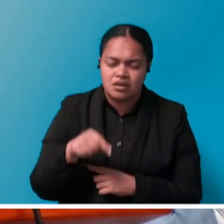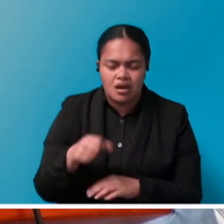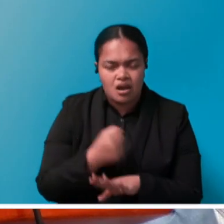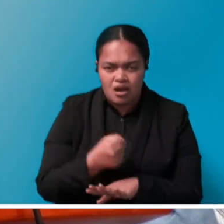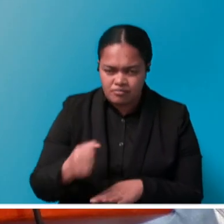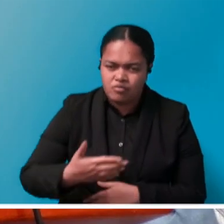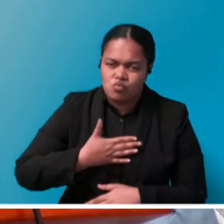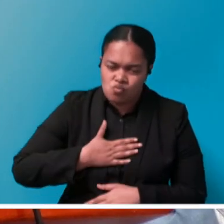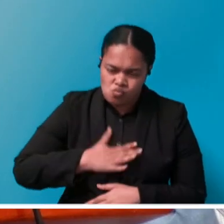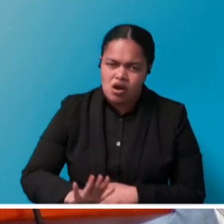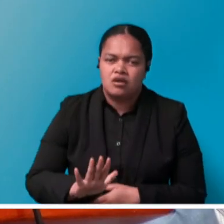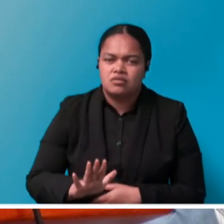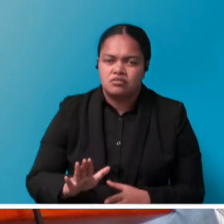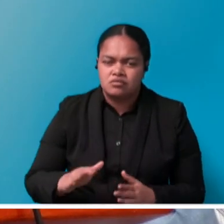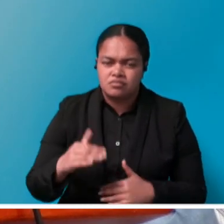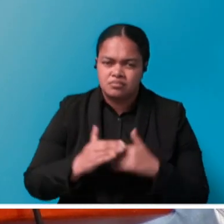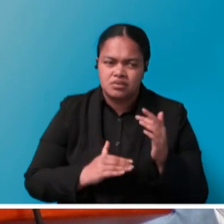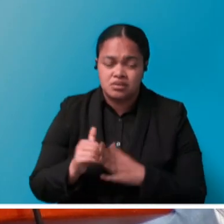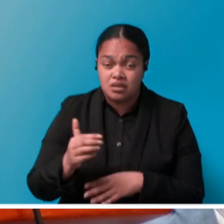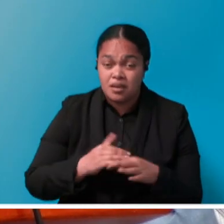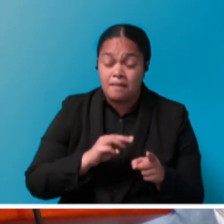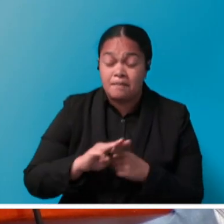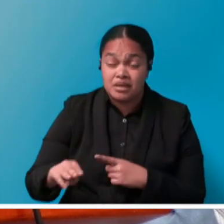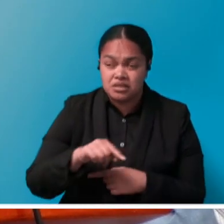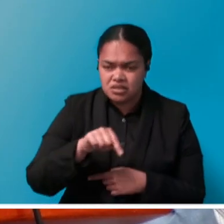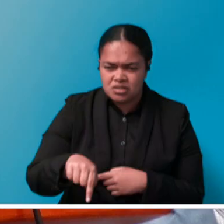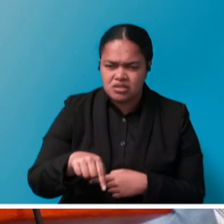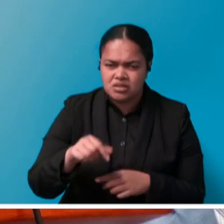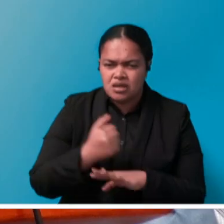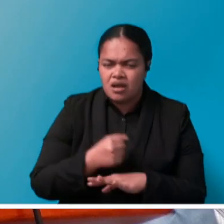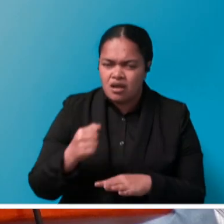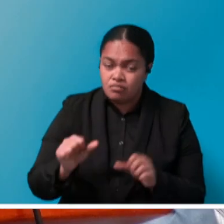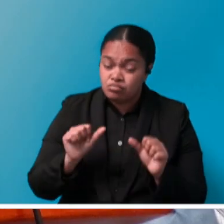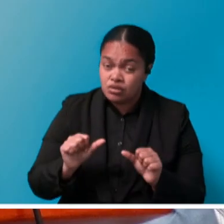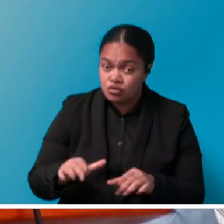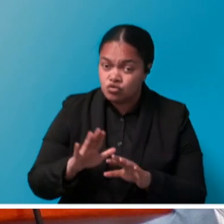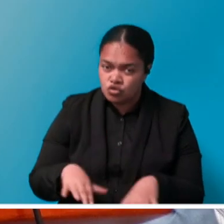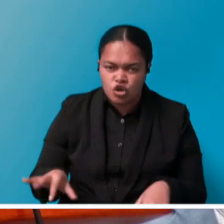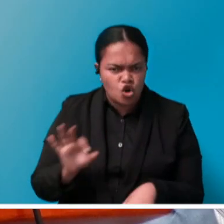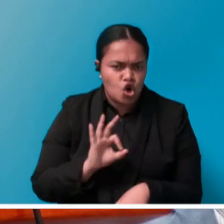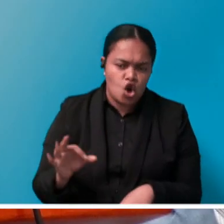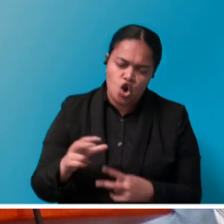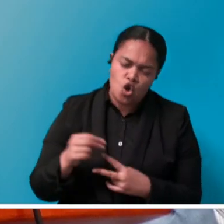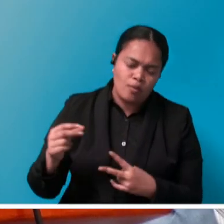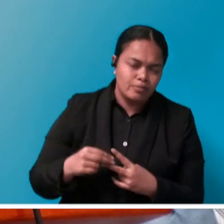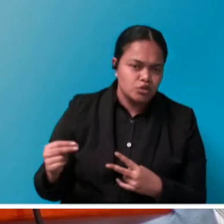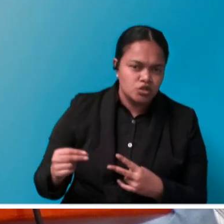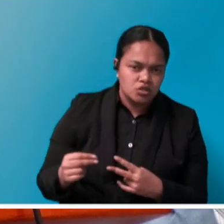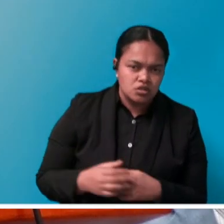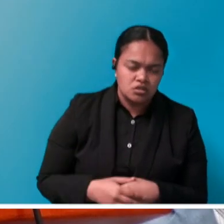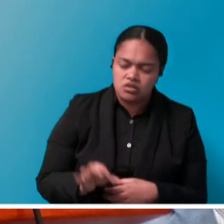build. Mr. Speaker, the message of this government is firm. Protecting children is not optional. It's